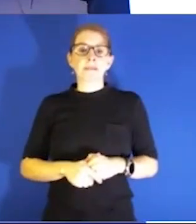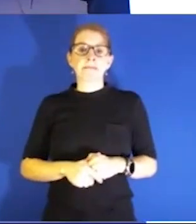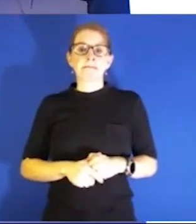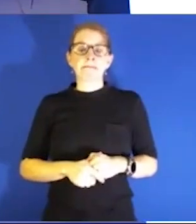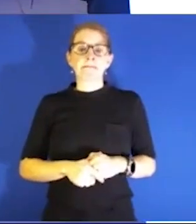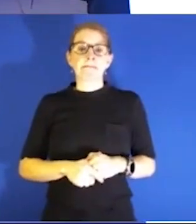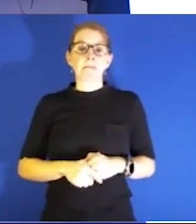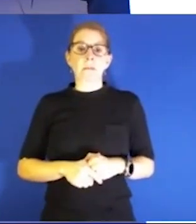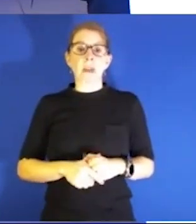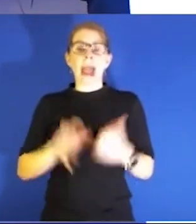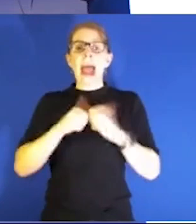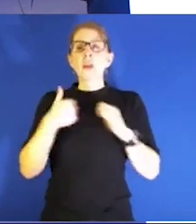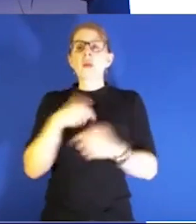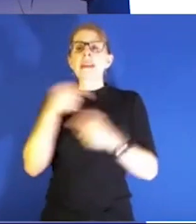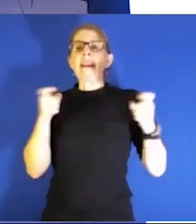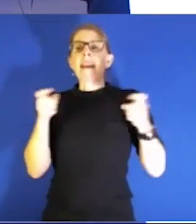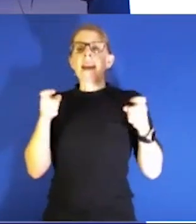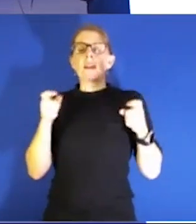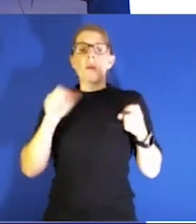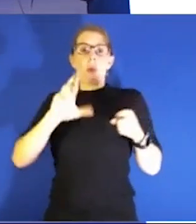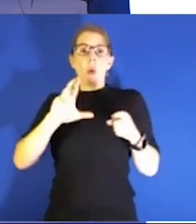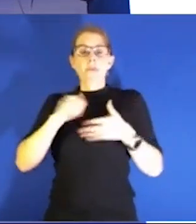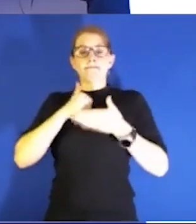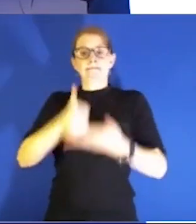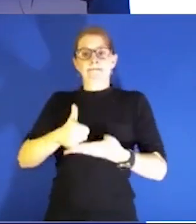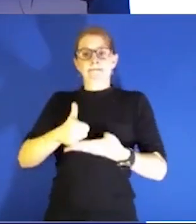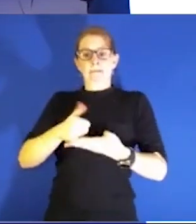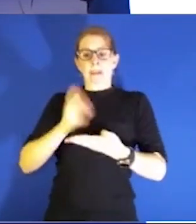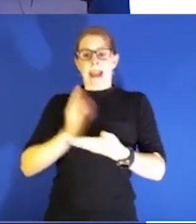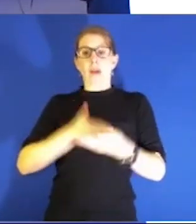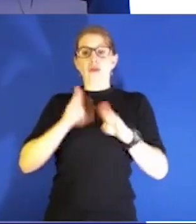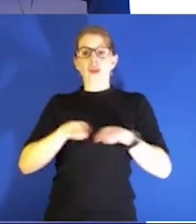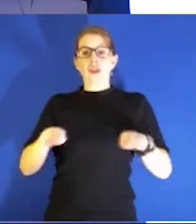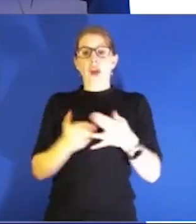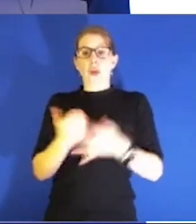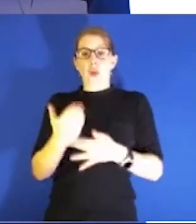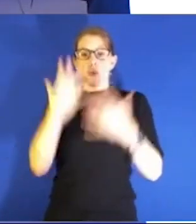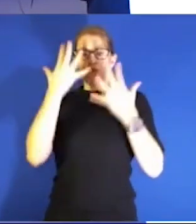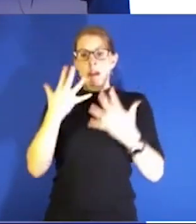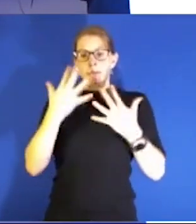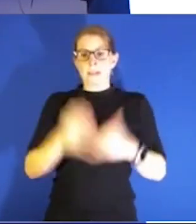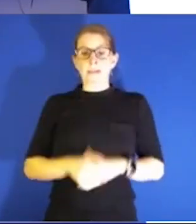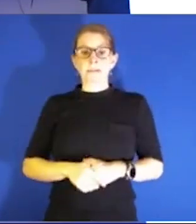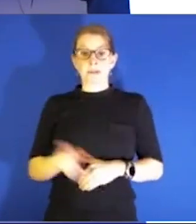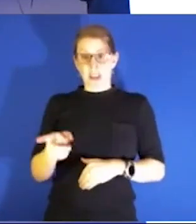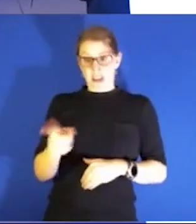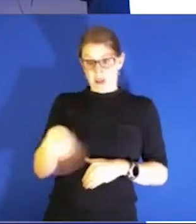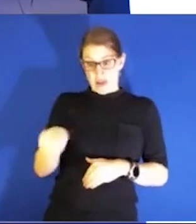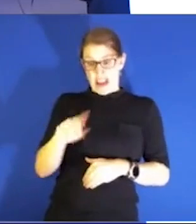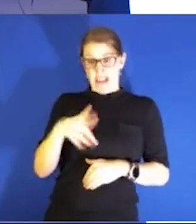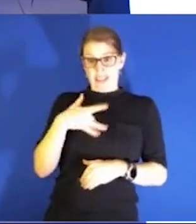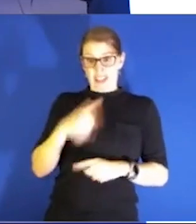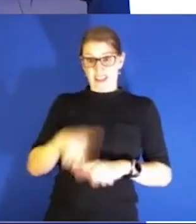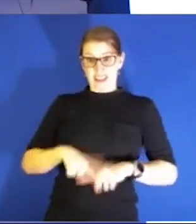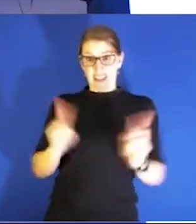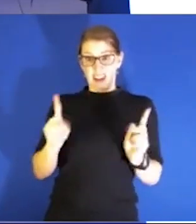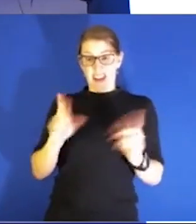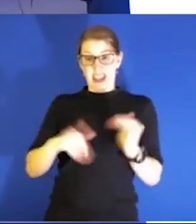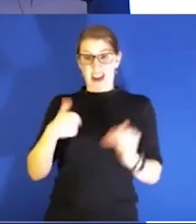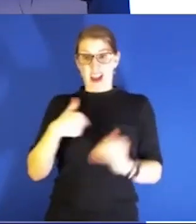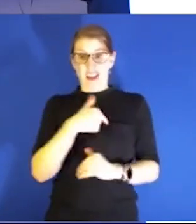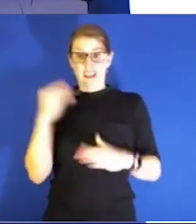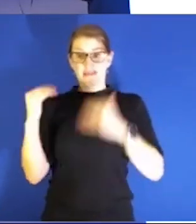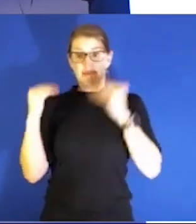do we handle or assist and help our children through grief? Did they feel it differently, I would imagine? Sure, they They're can. in a different